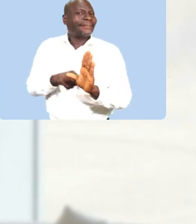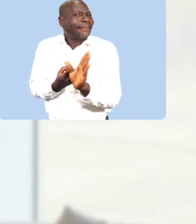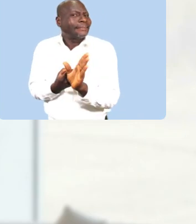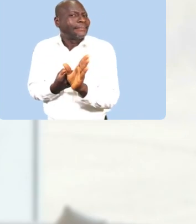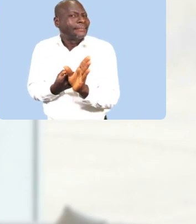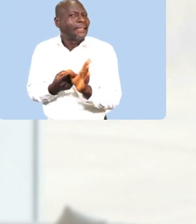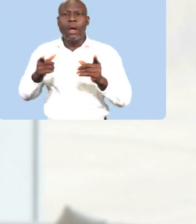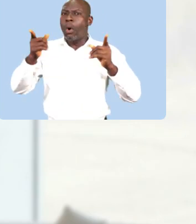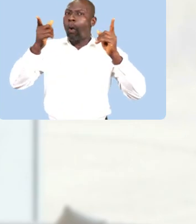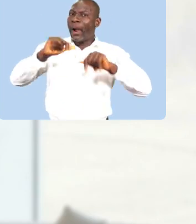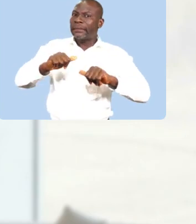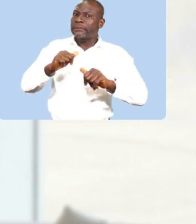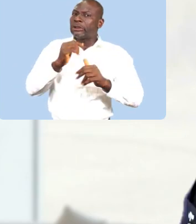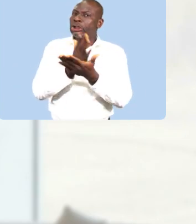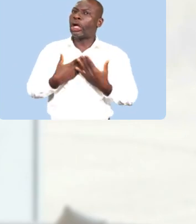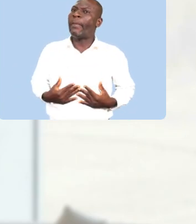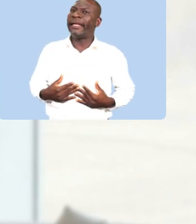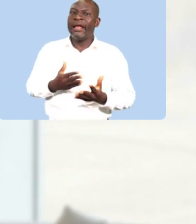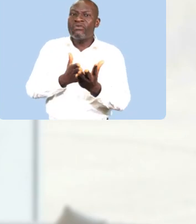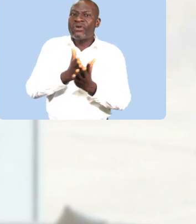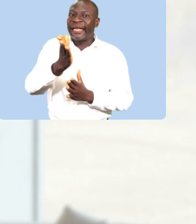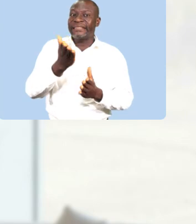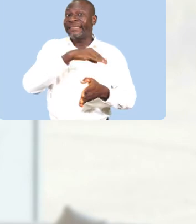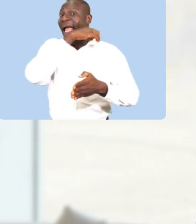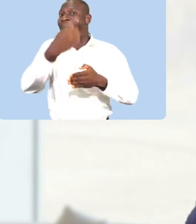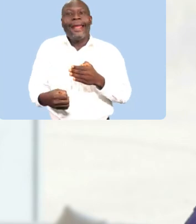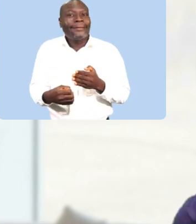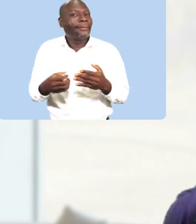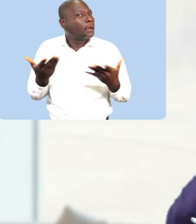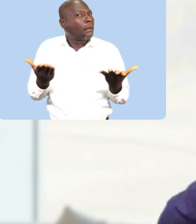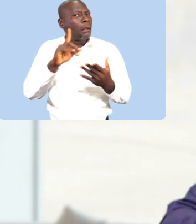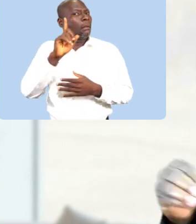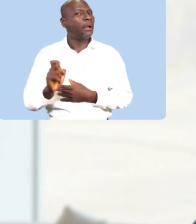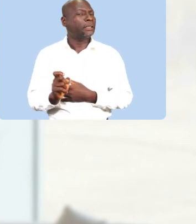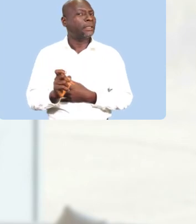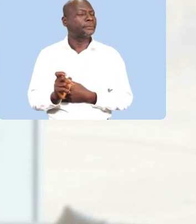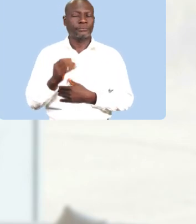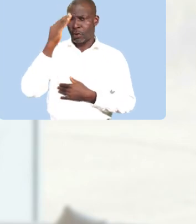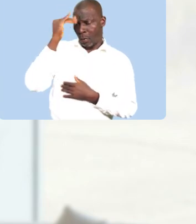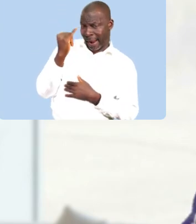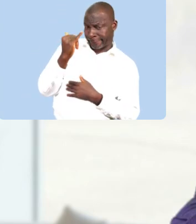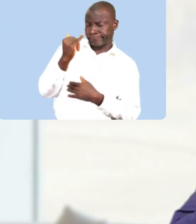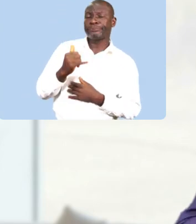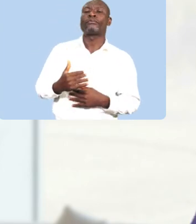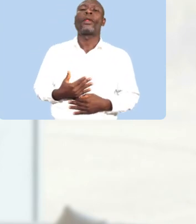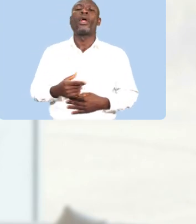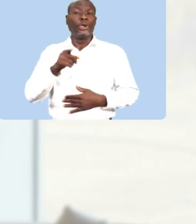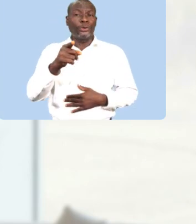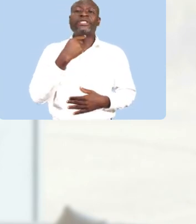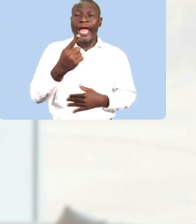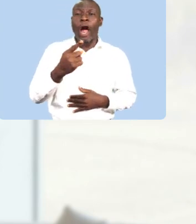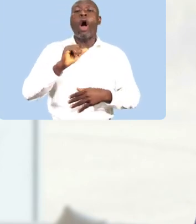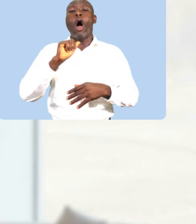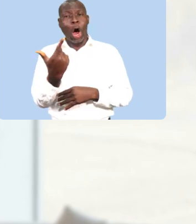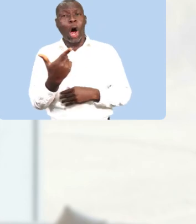here see e bebie ya no abeka se obi a wo ne right dia e de obi sire right no